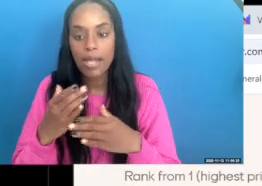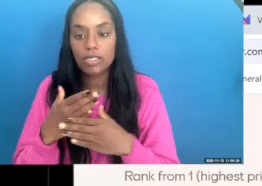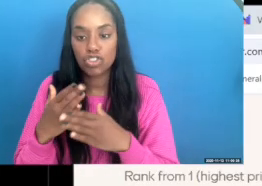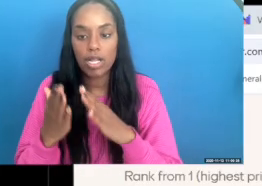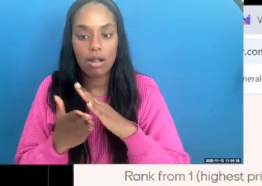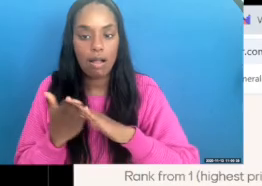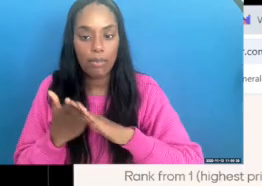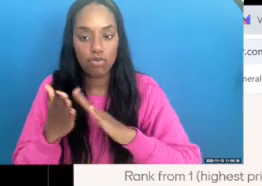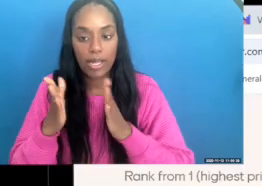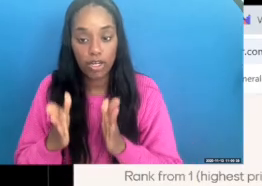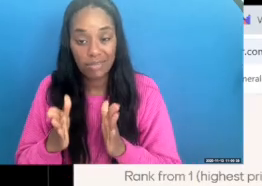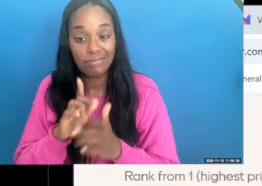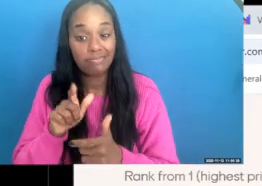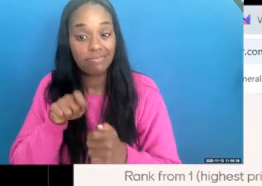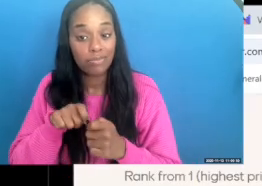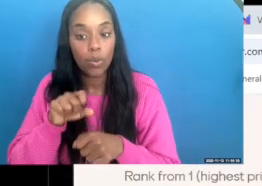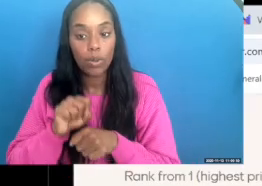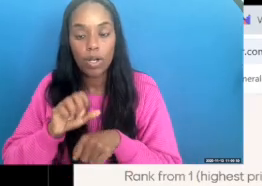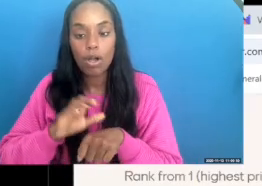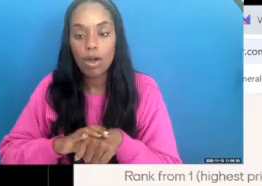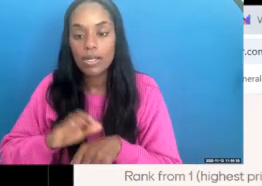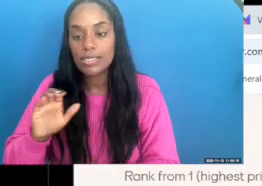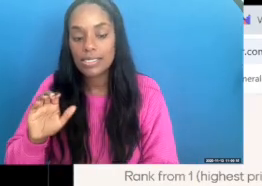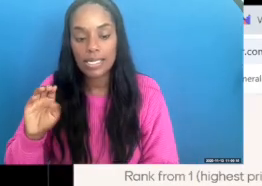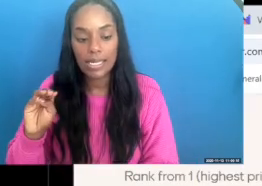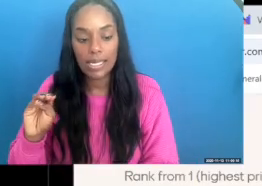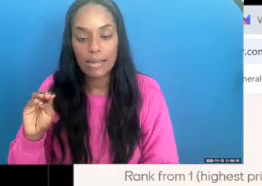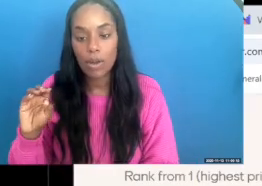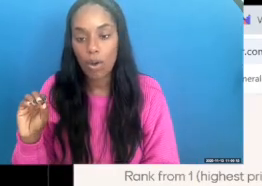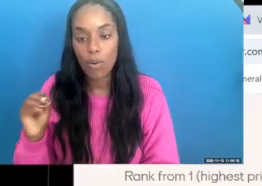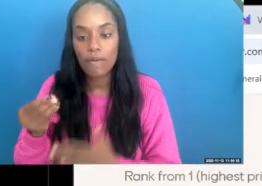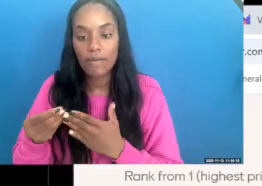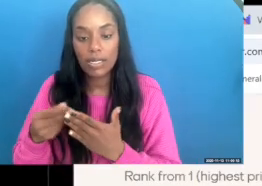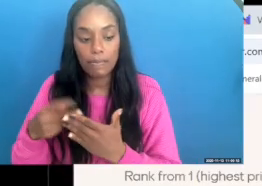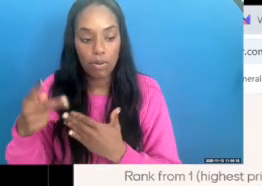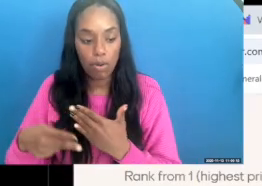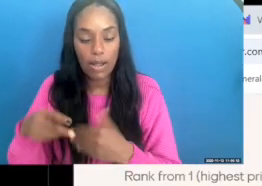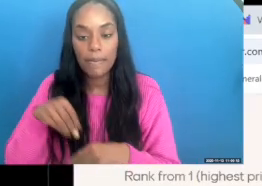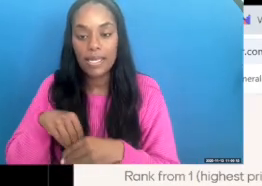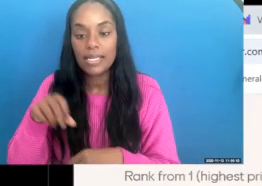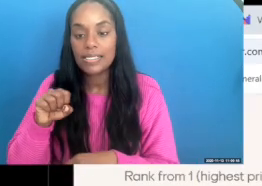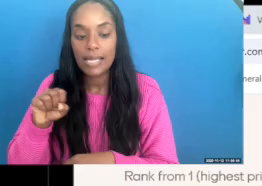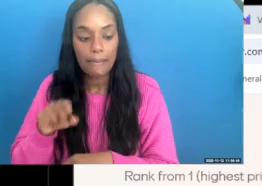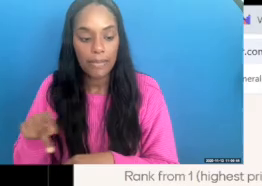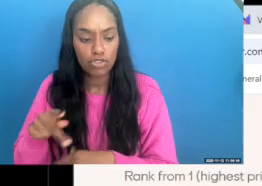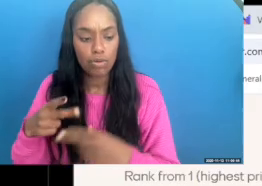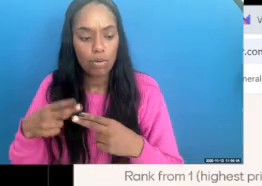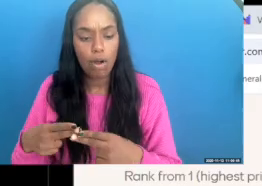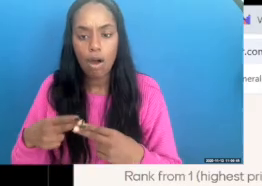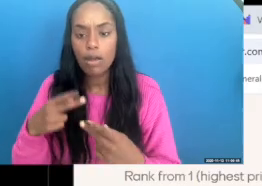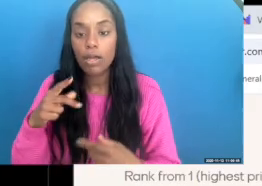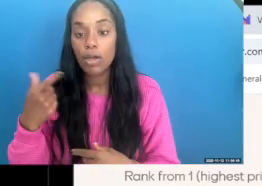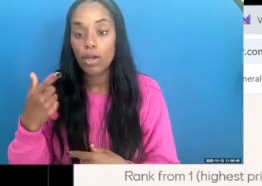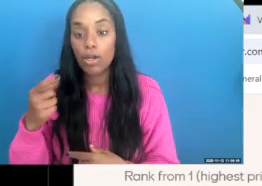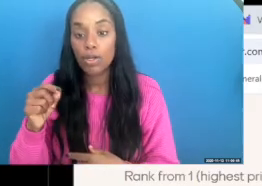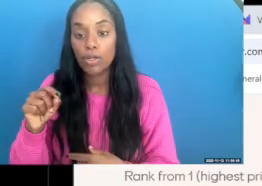are a bike share operator, and specifically we work on a CMO funded program in San Pedro called